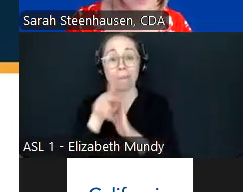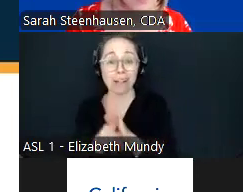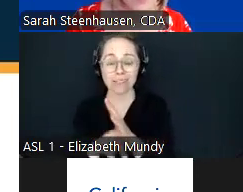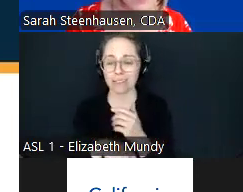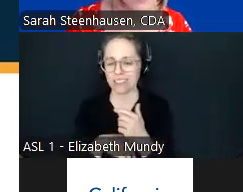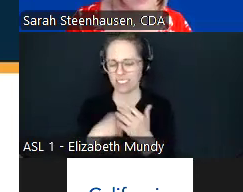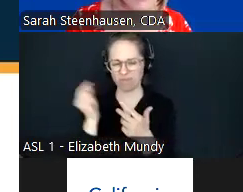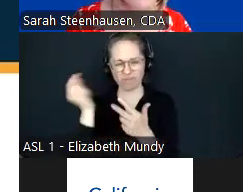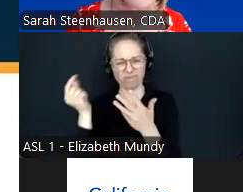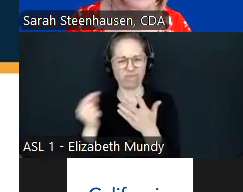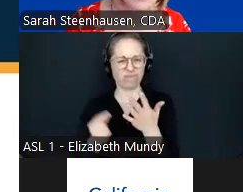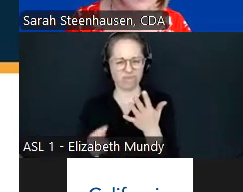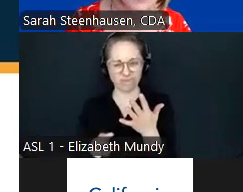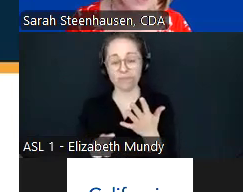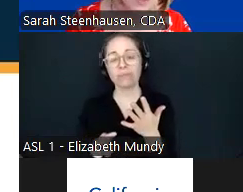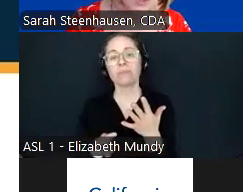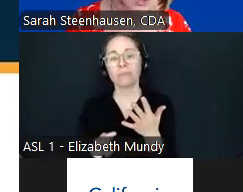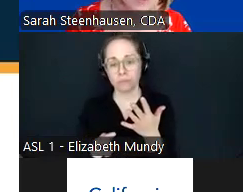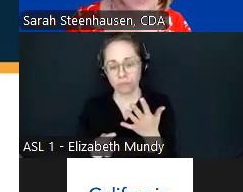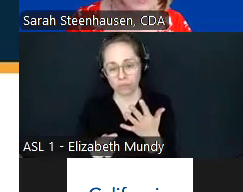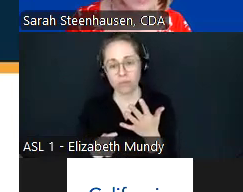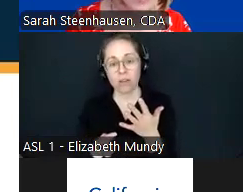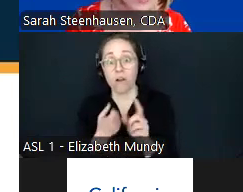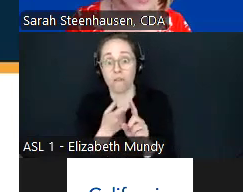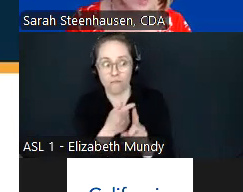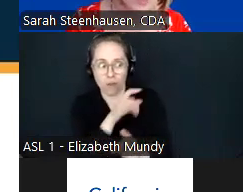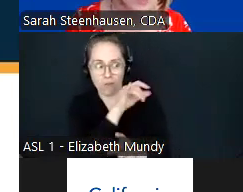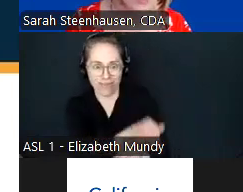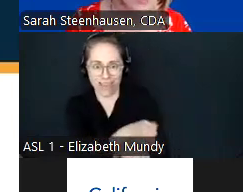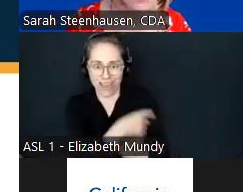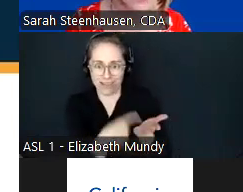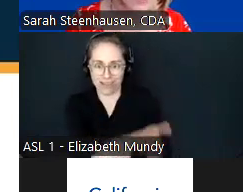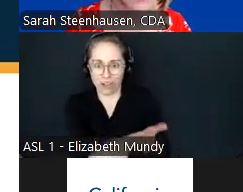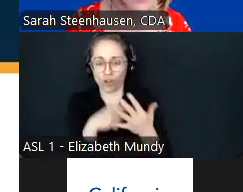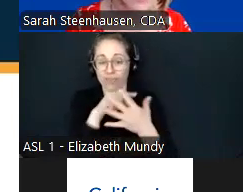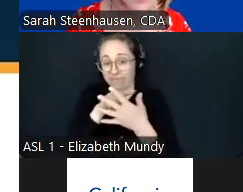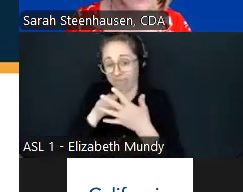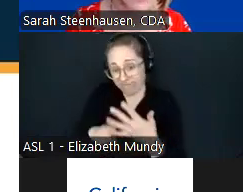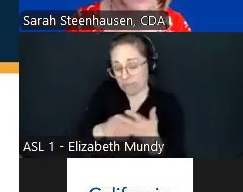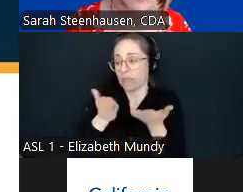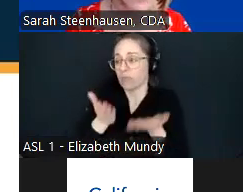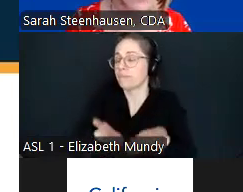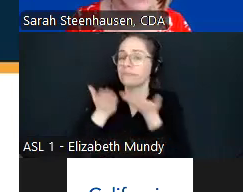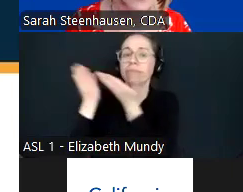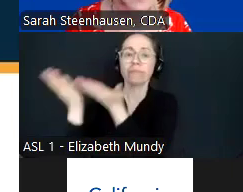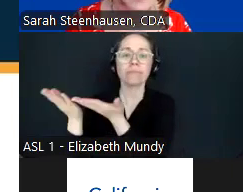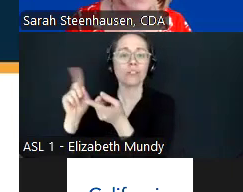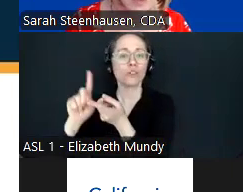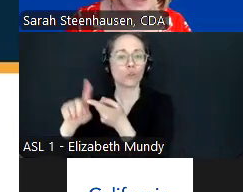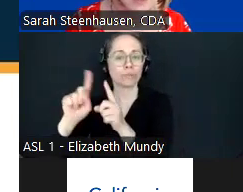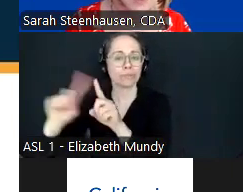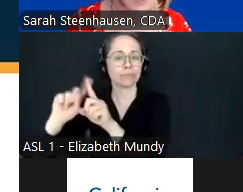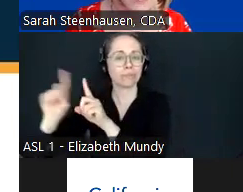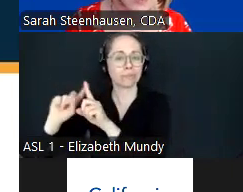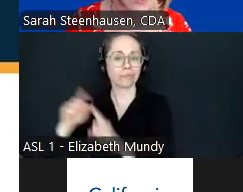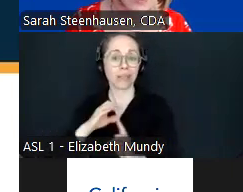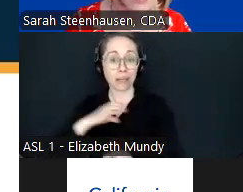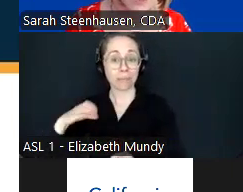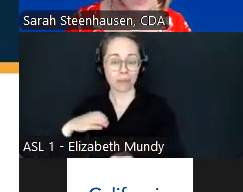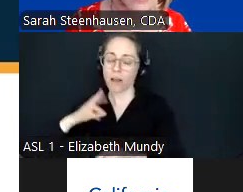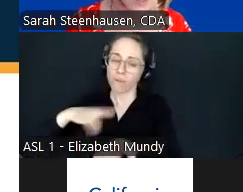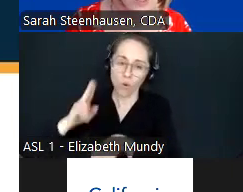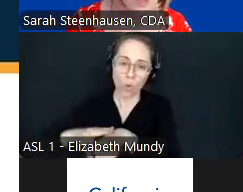elements that are uplifted in these conversations and bring it to all of the relevant committees that we work with. Of course, Impact and all of